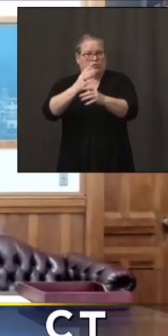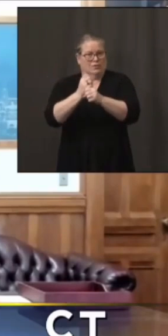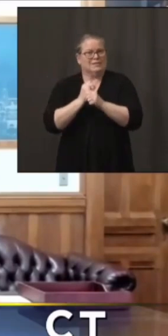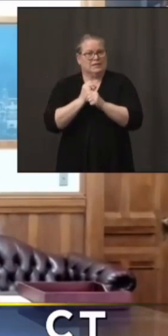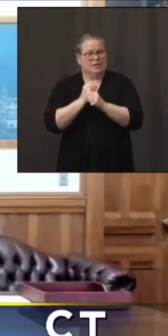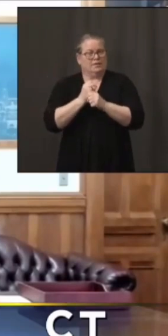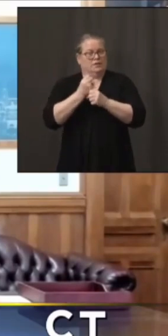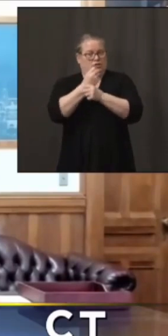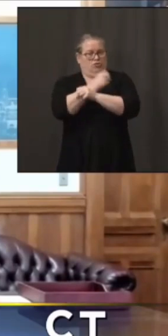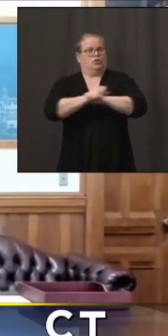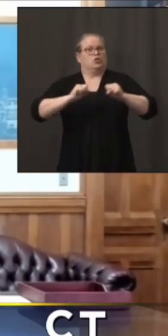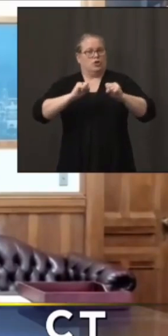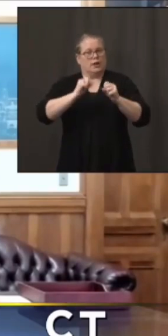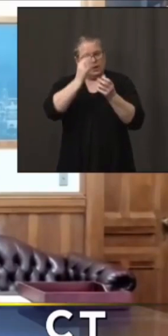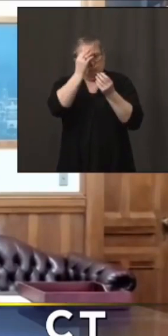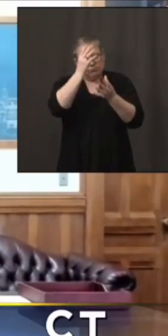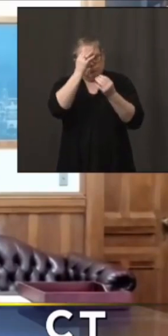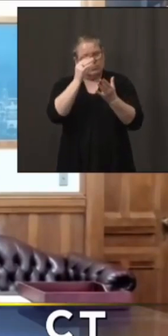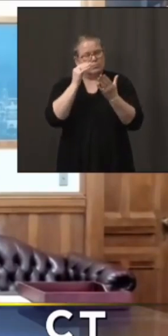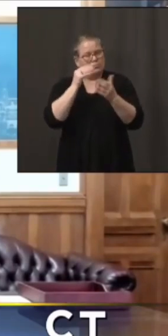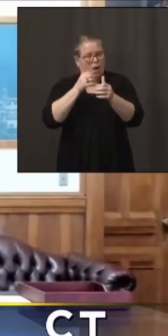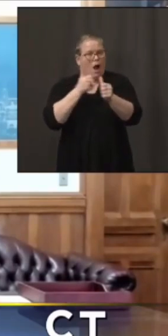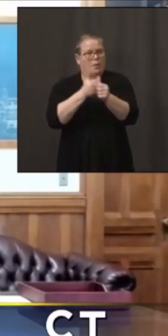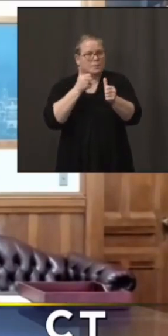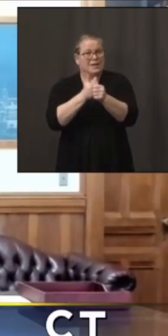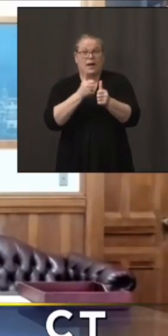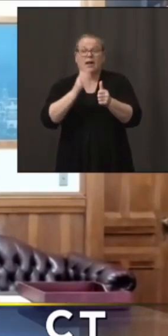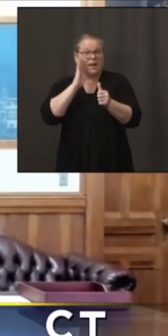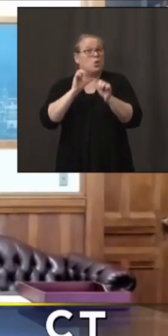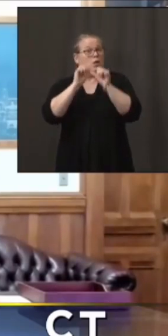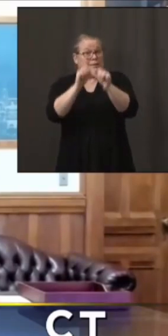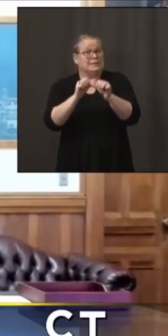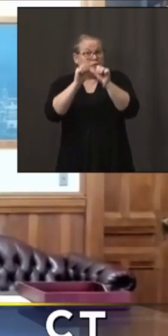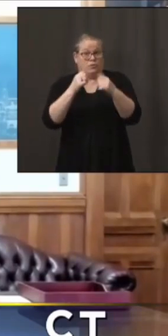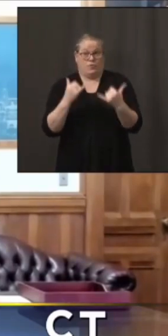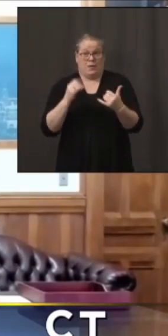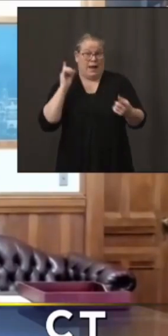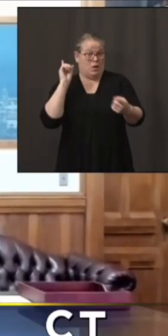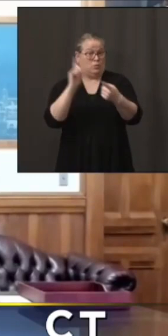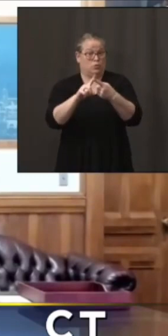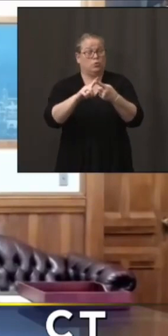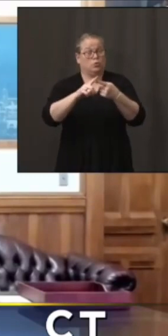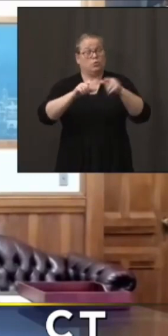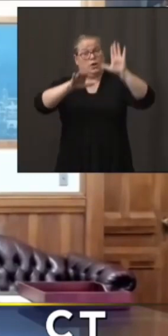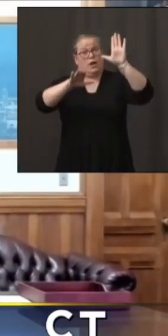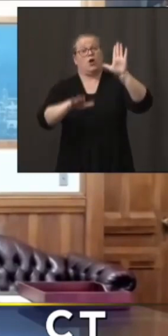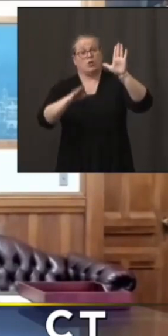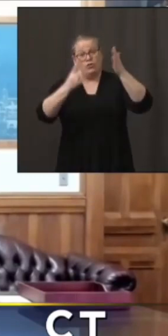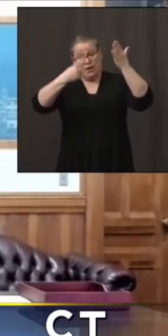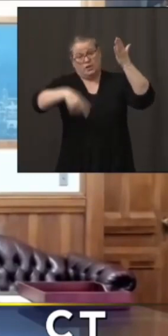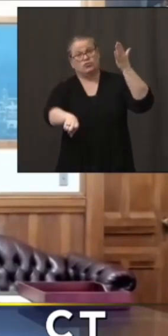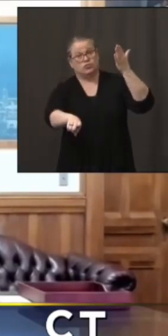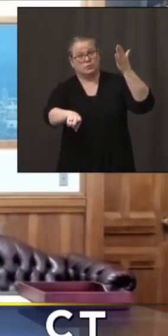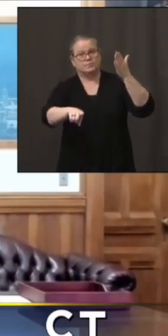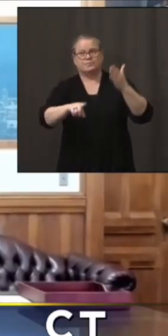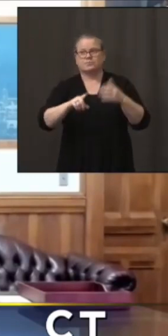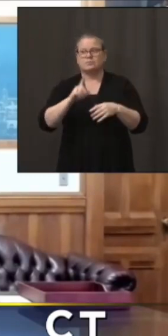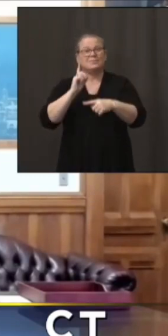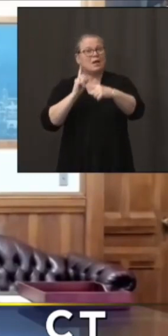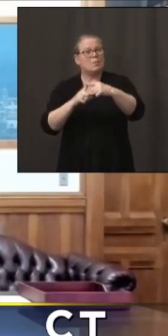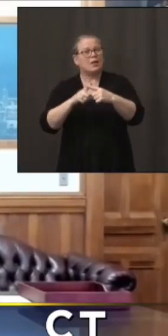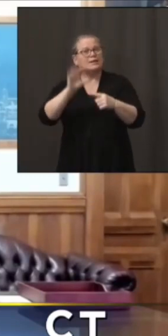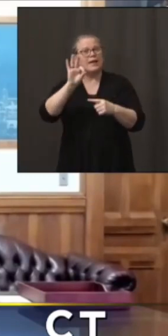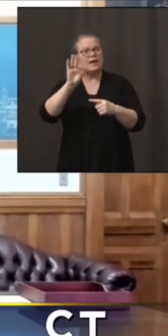will go all the way up to the inauguration, particularly with the information that we have seen not only from the FBI, but also